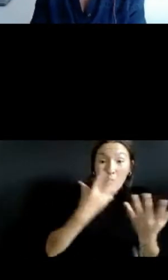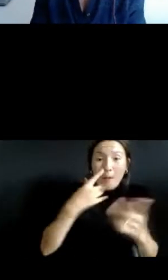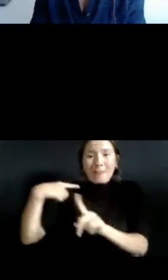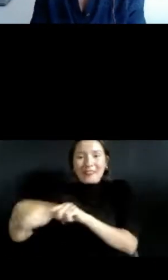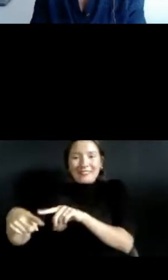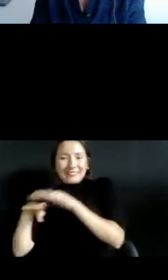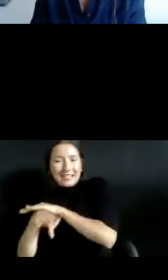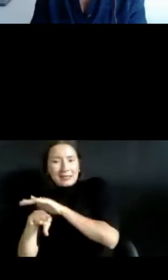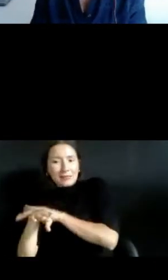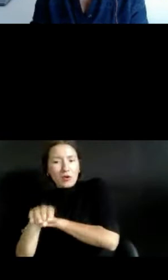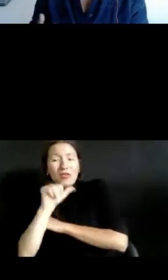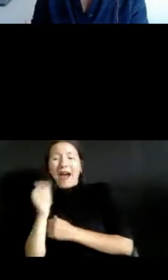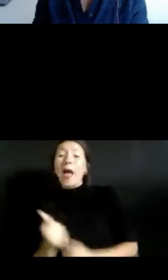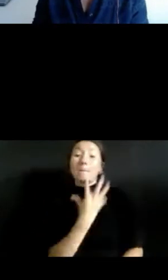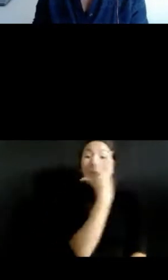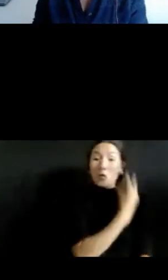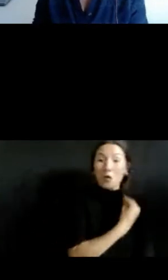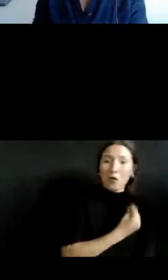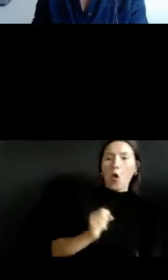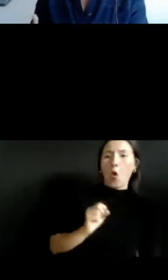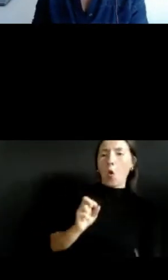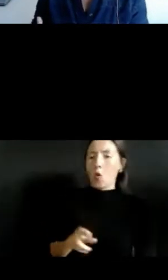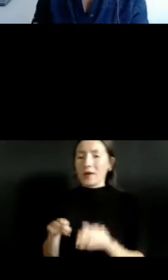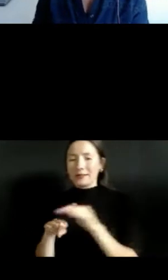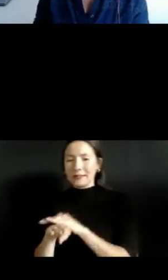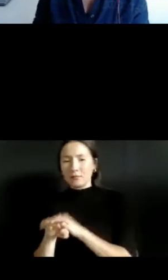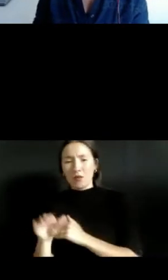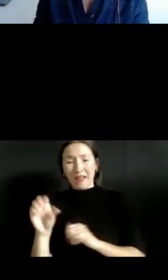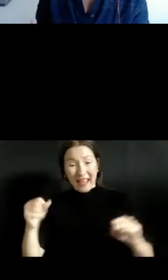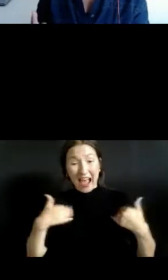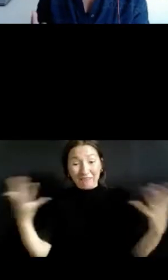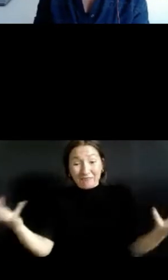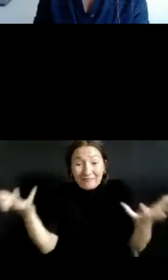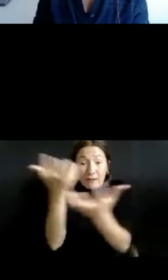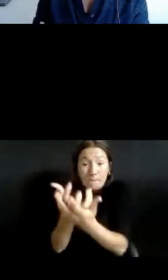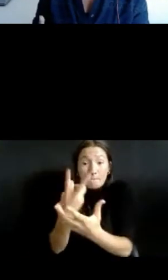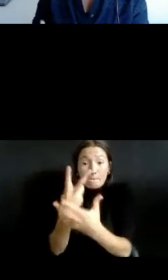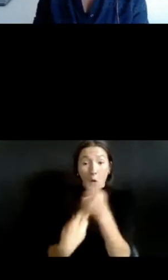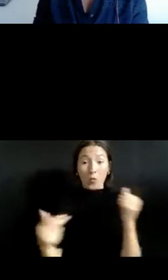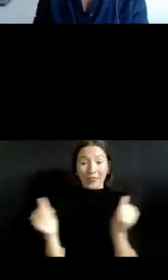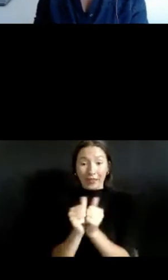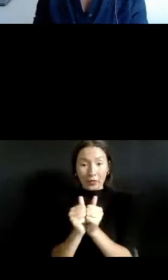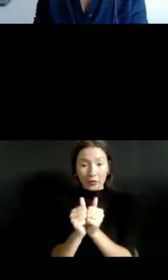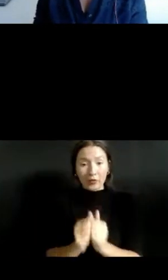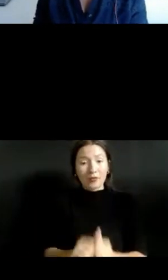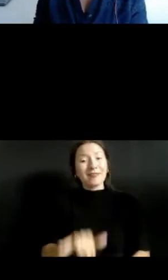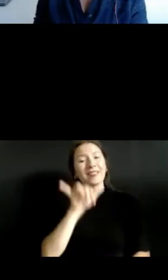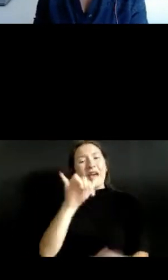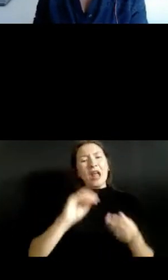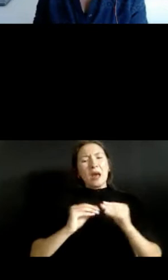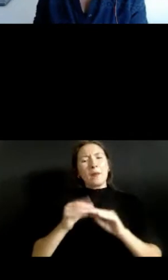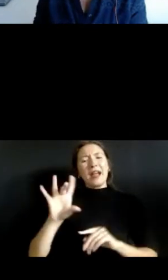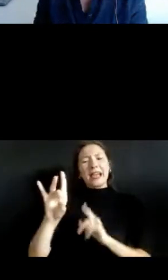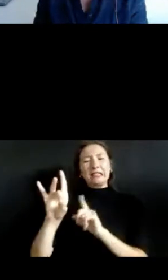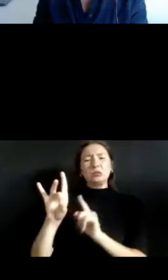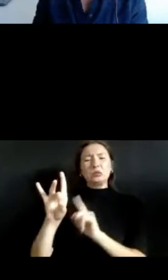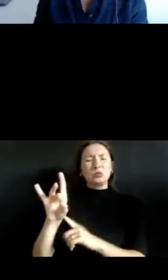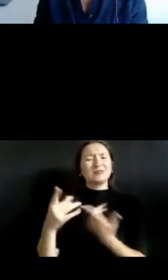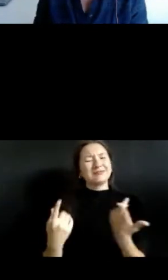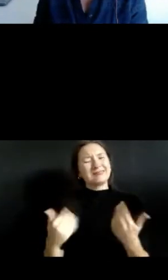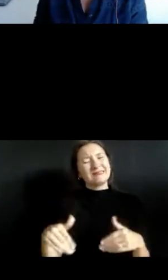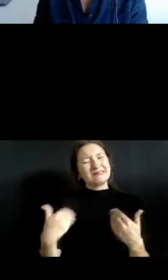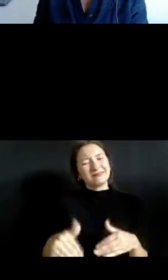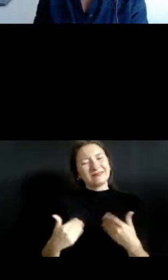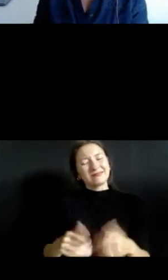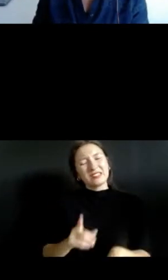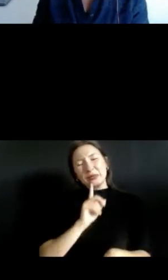think that this misconception is probably the single most damaging to the reputation of accessible e-learning. And it's the reason why so